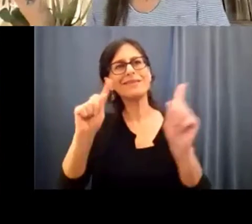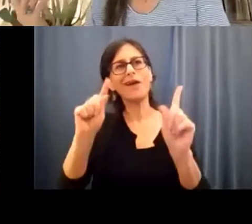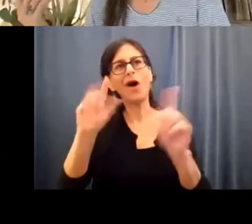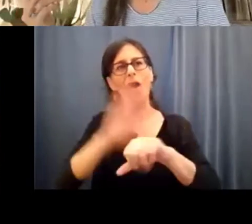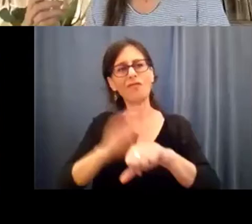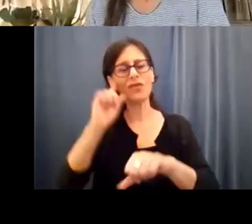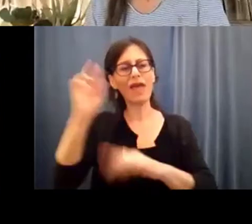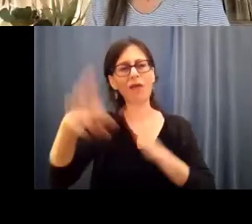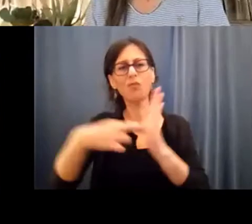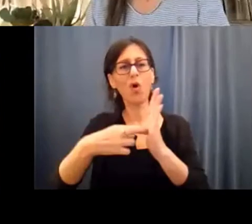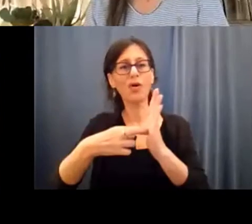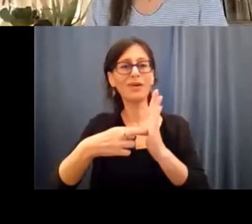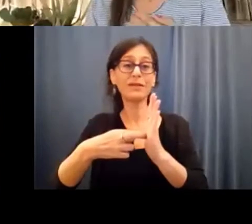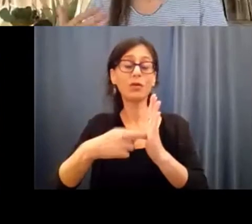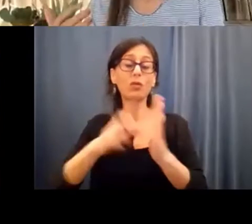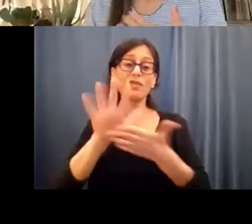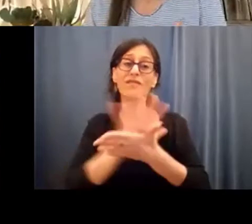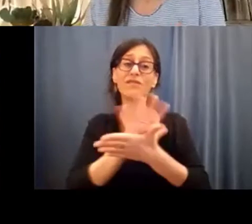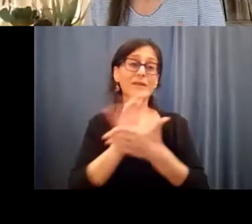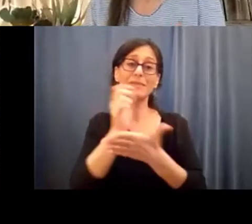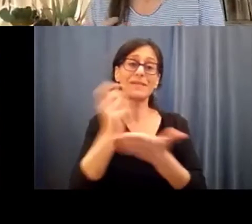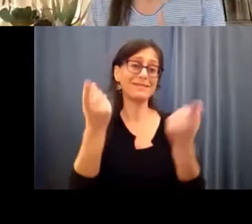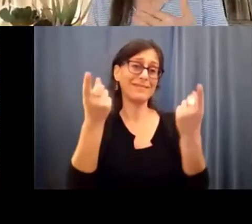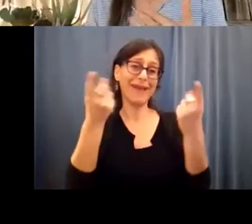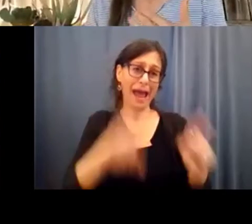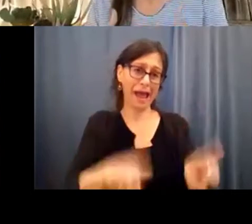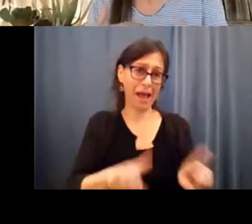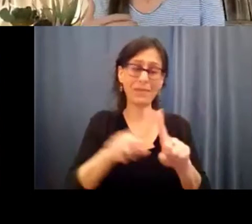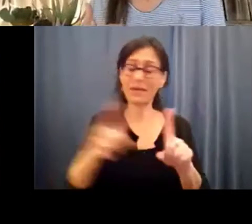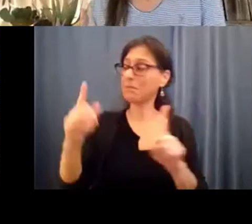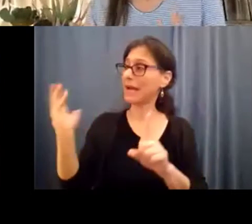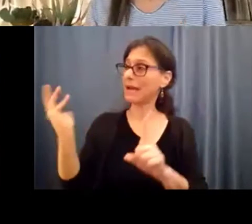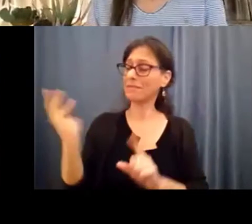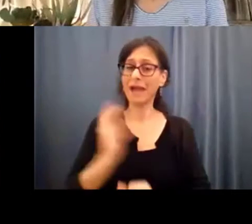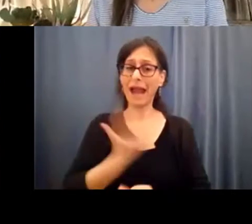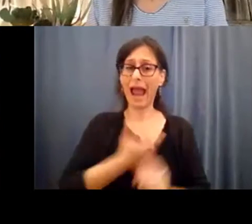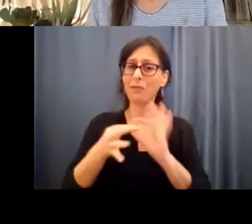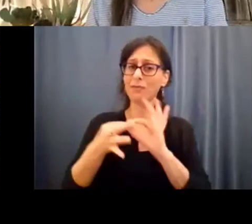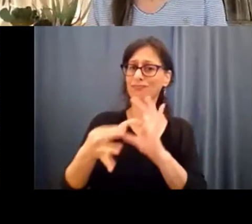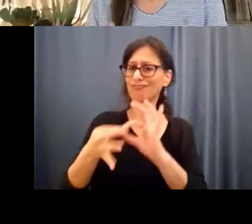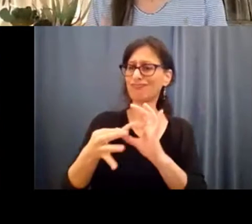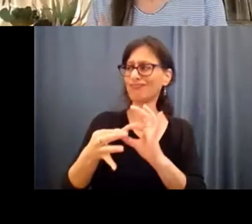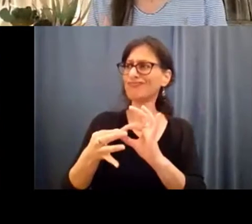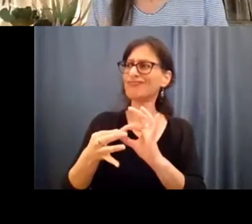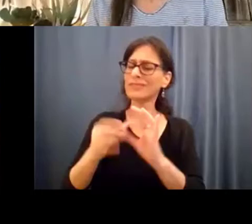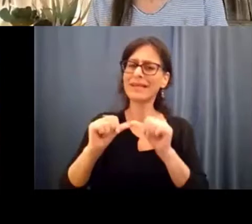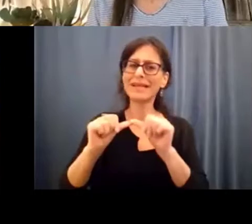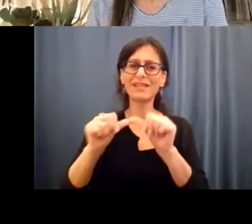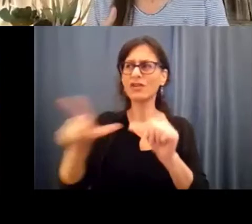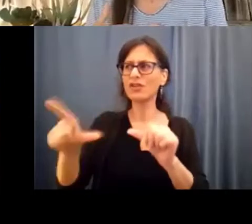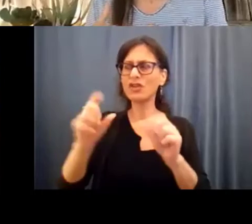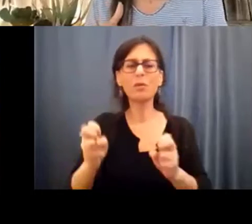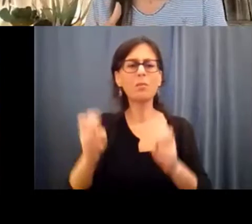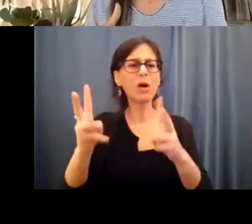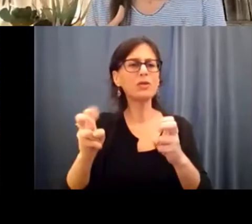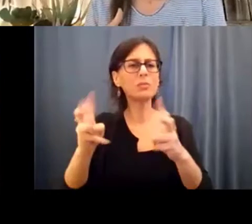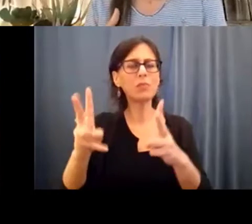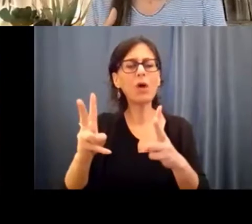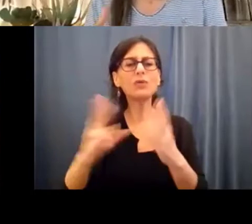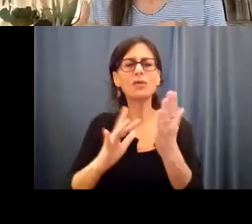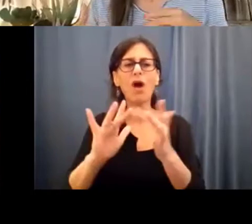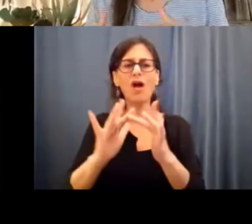The film didn't end up happening, but our relationship continued, and she would post things online, and I loved that she was